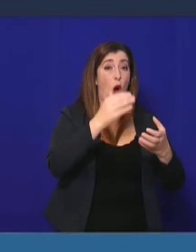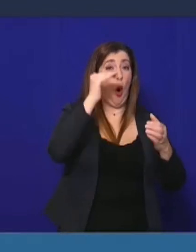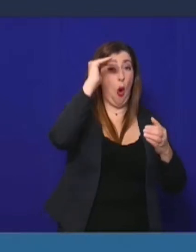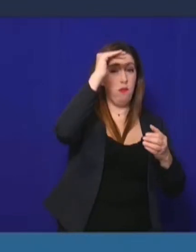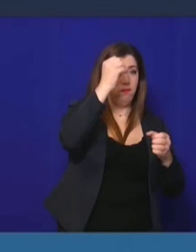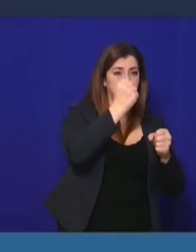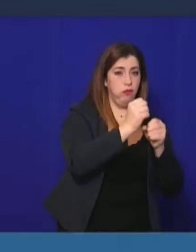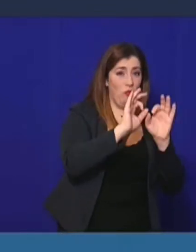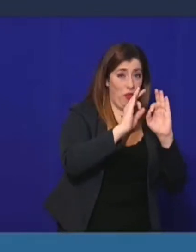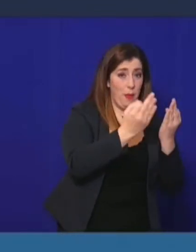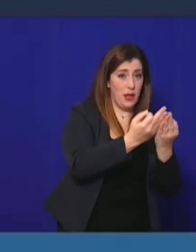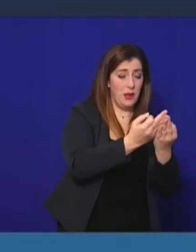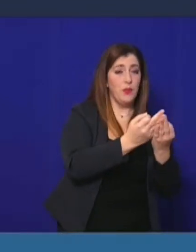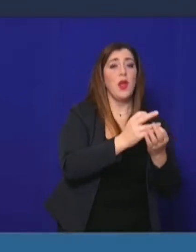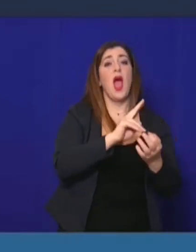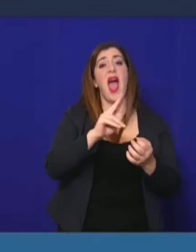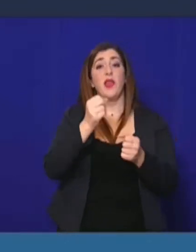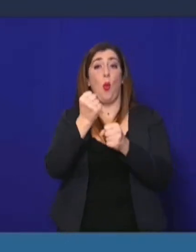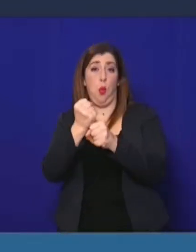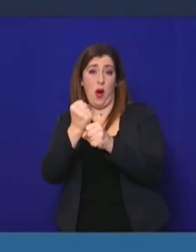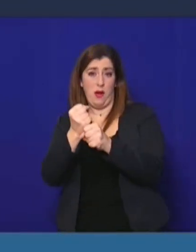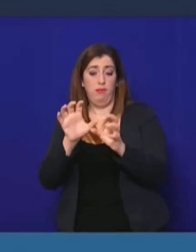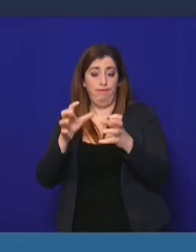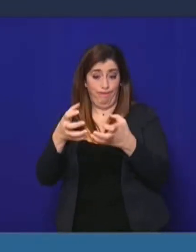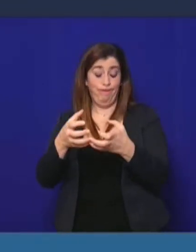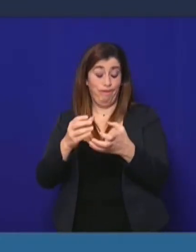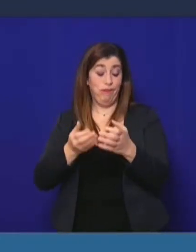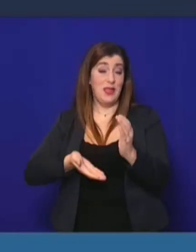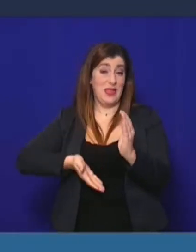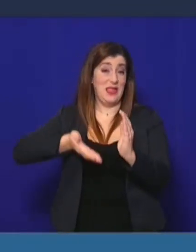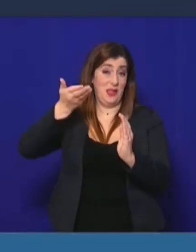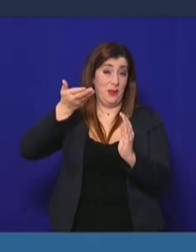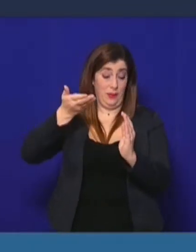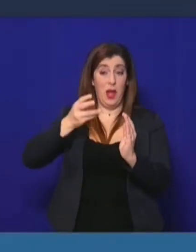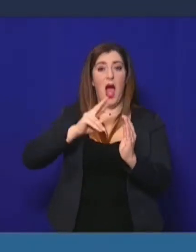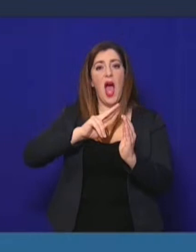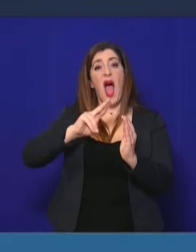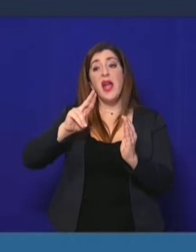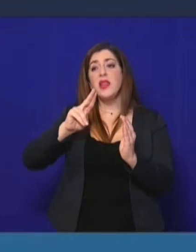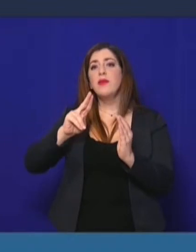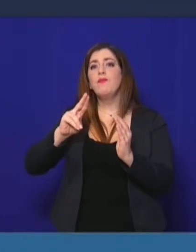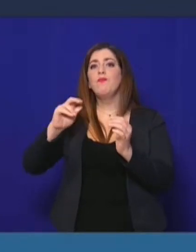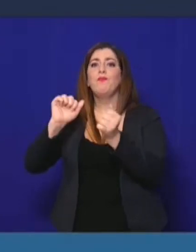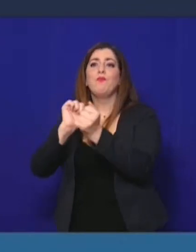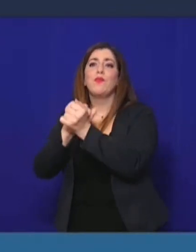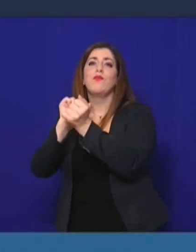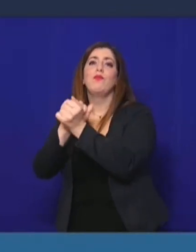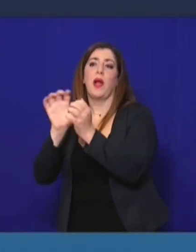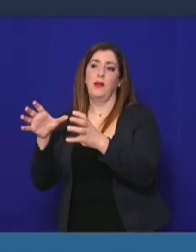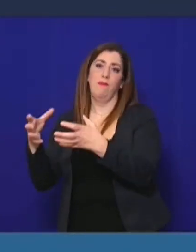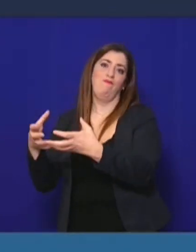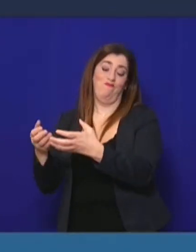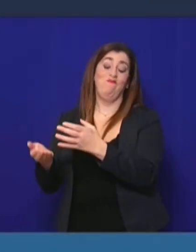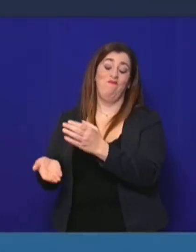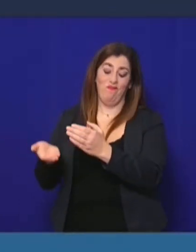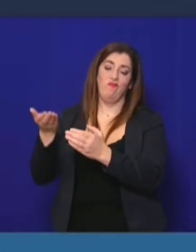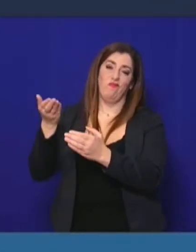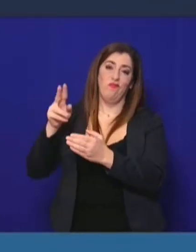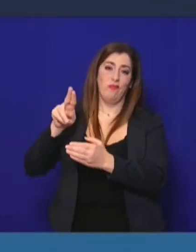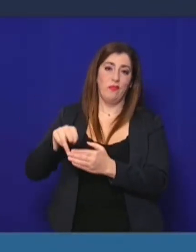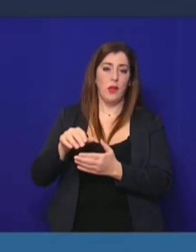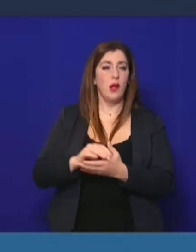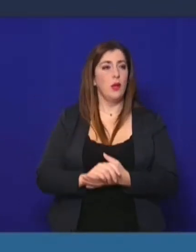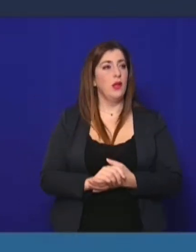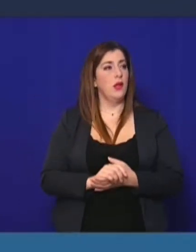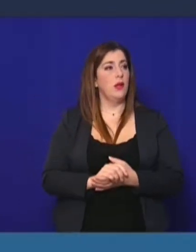also related to gatherings. So it's very important that even as we go along throughout this week, we are